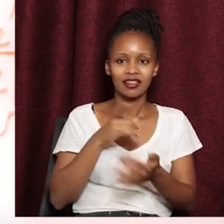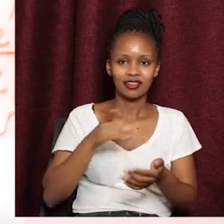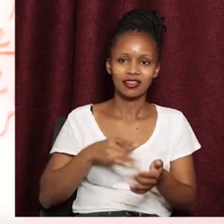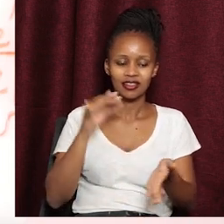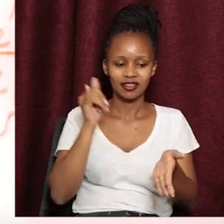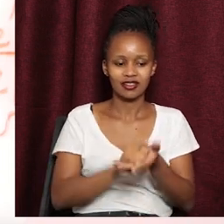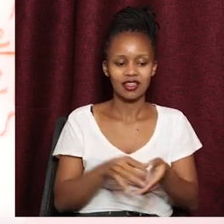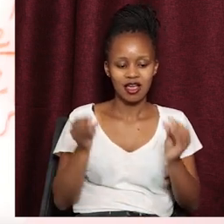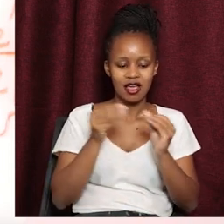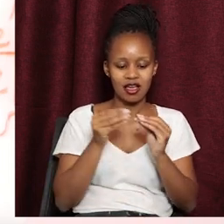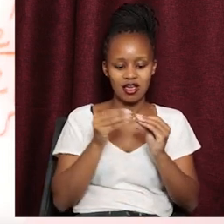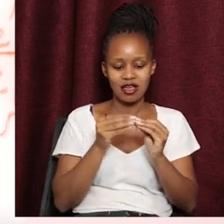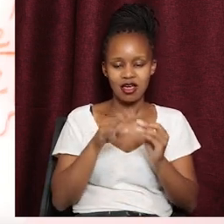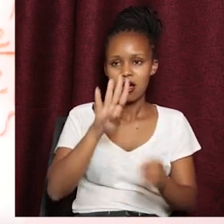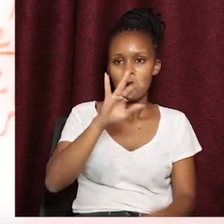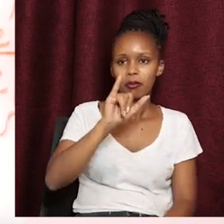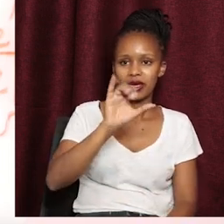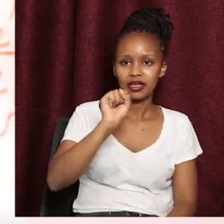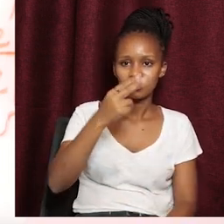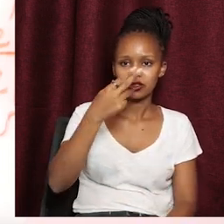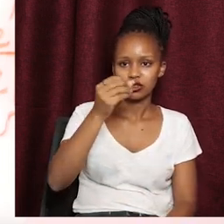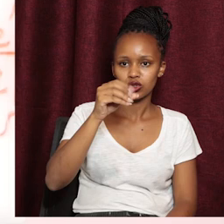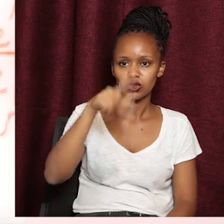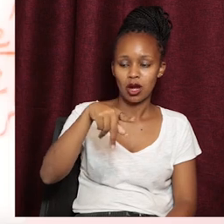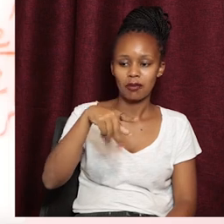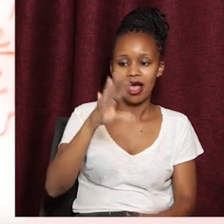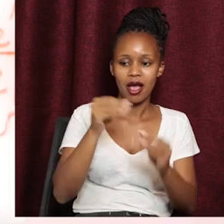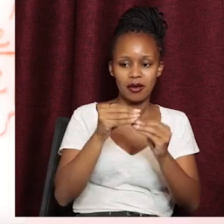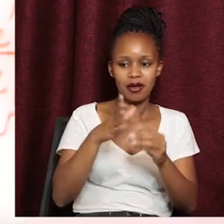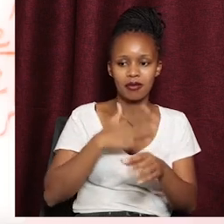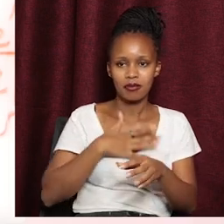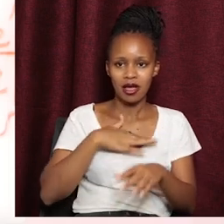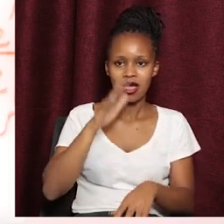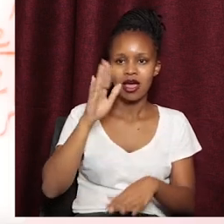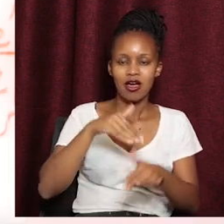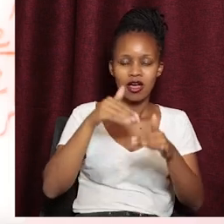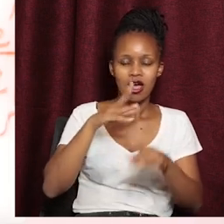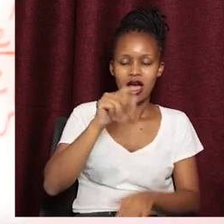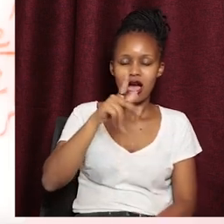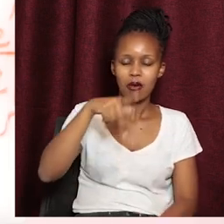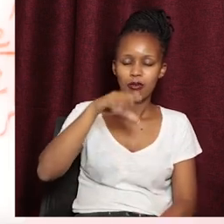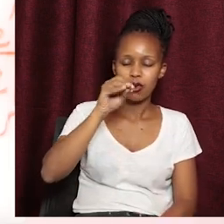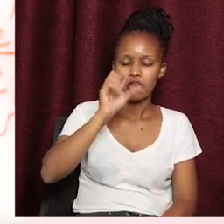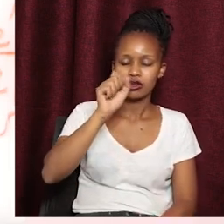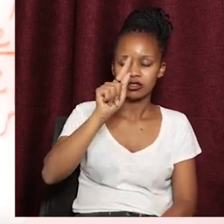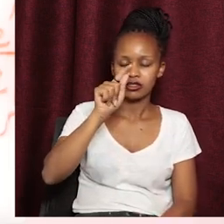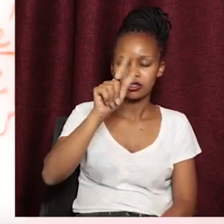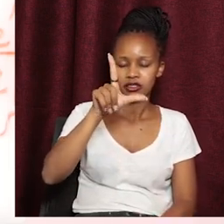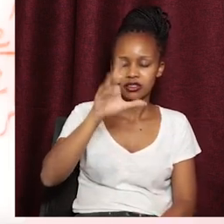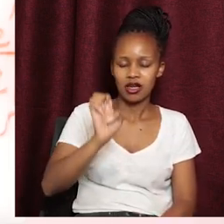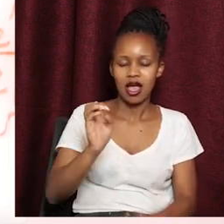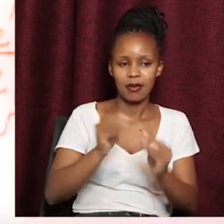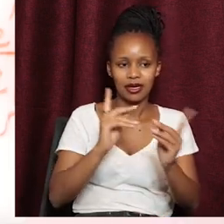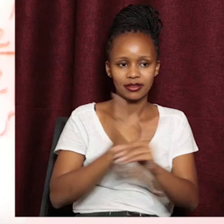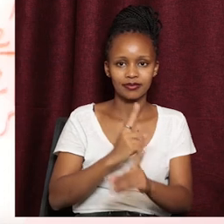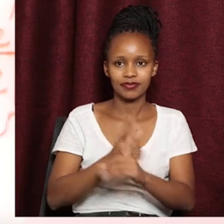God that I met Bishop so-and-so. I thank God that I met my apostle. I met Pastor so-and-so. I met